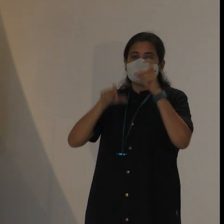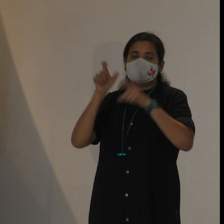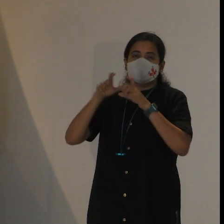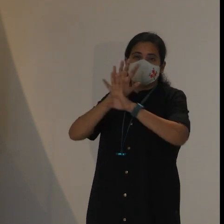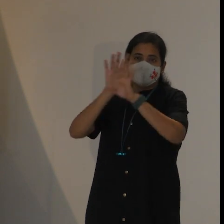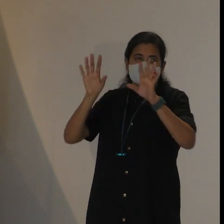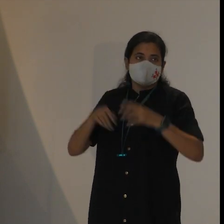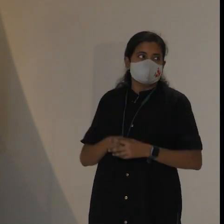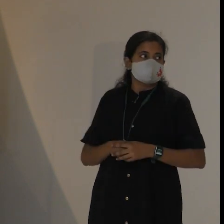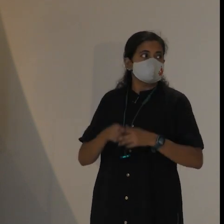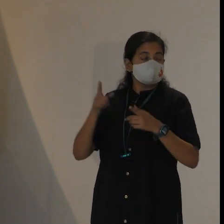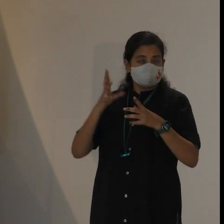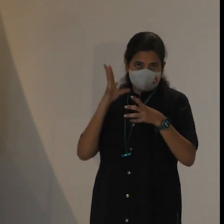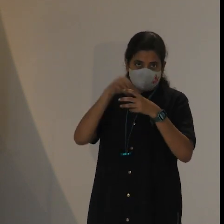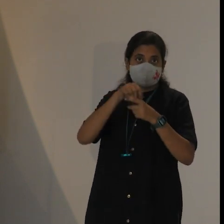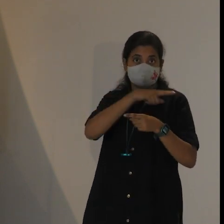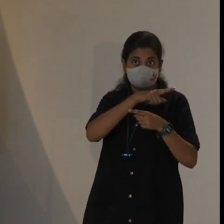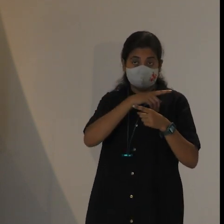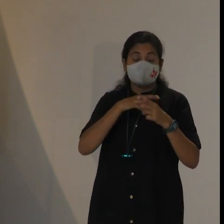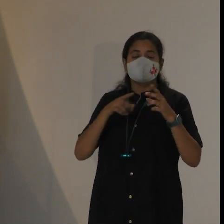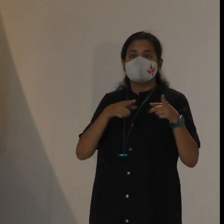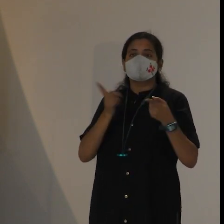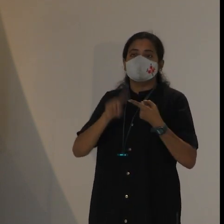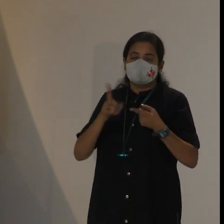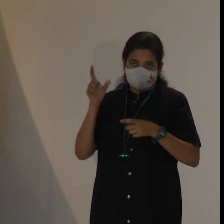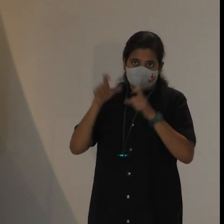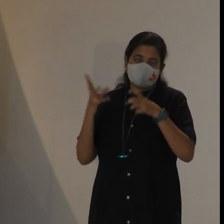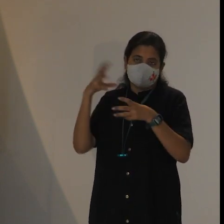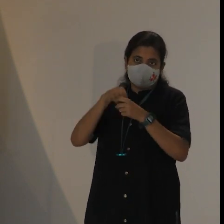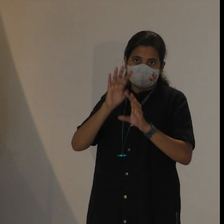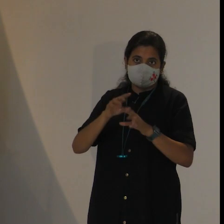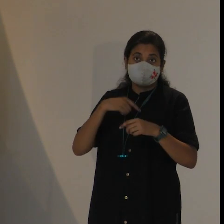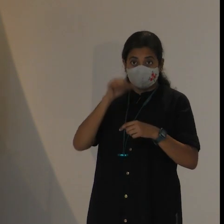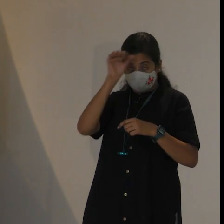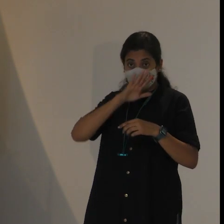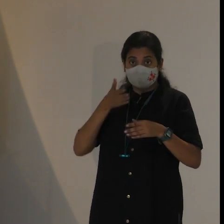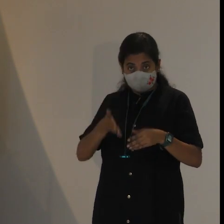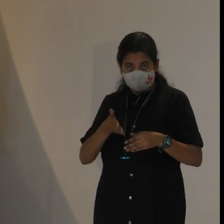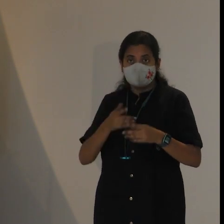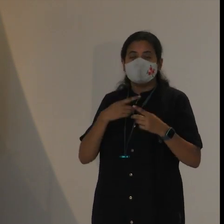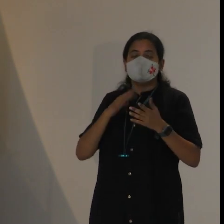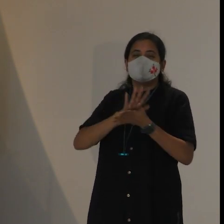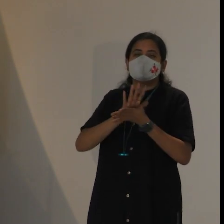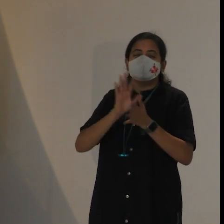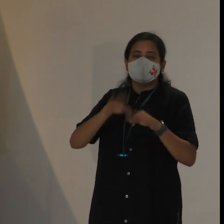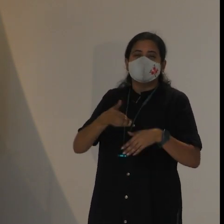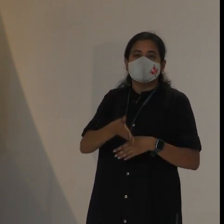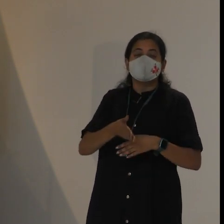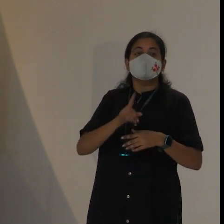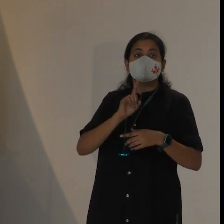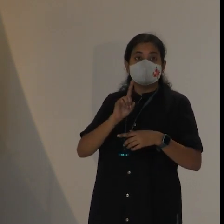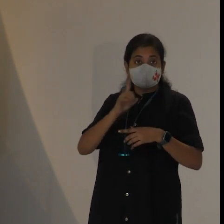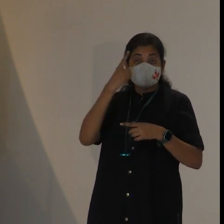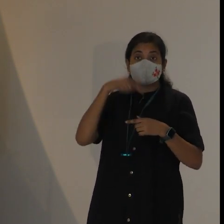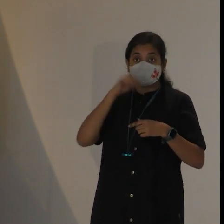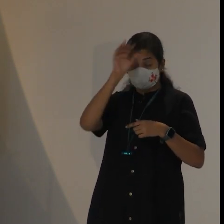were involved in making this happen. This tour won 12 awards for India at the Cannes Lions Festival, which is the first time